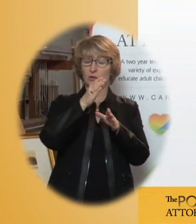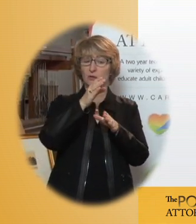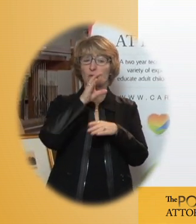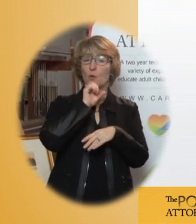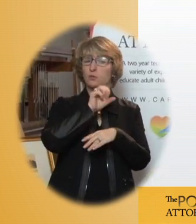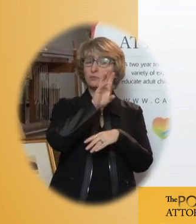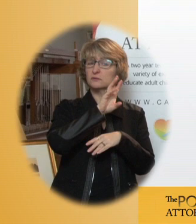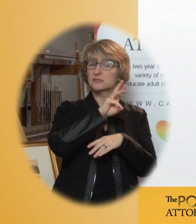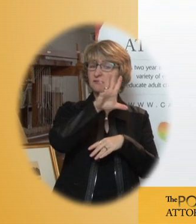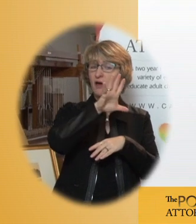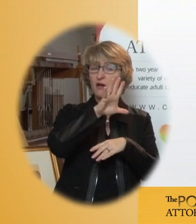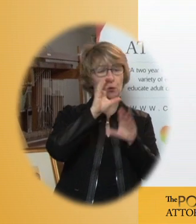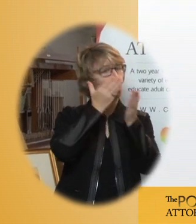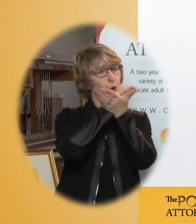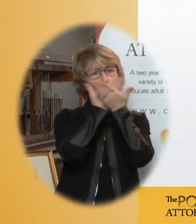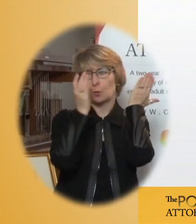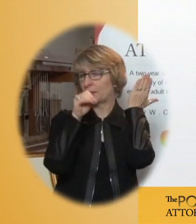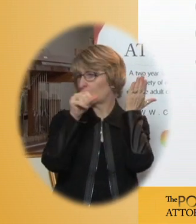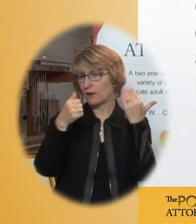a POA.